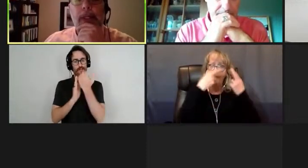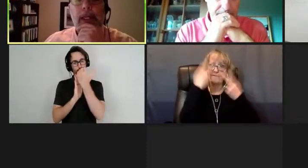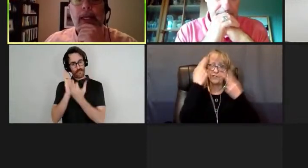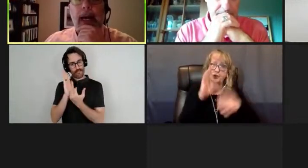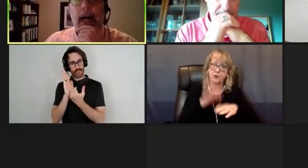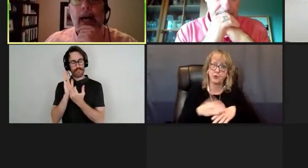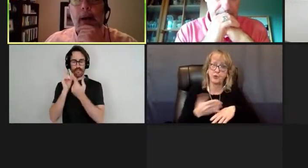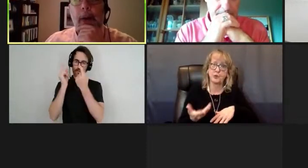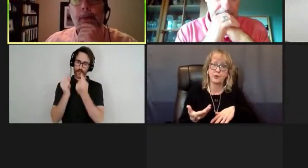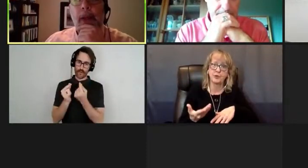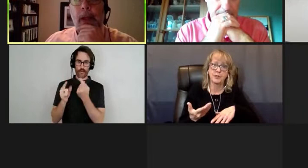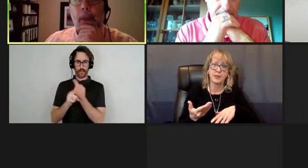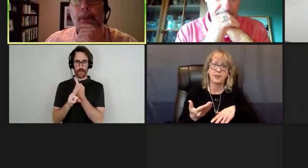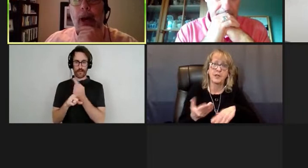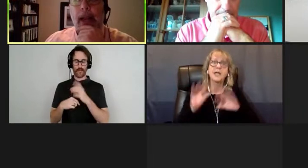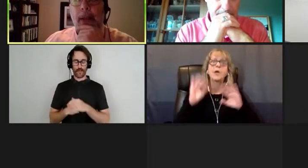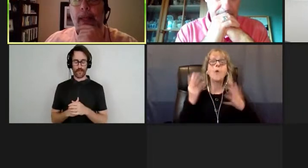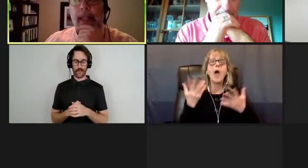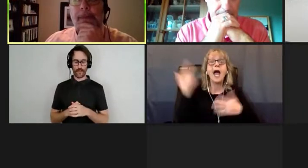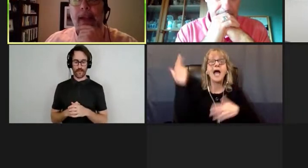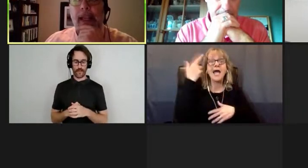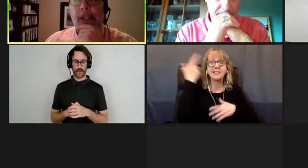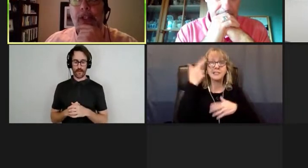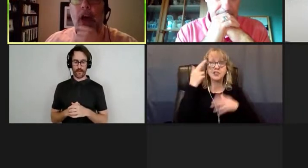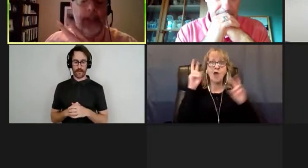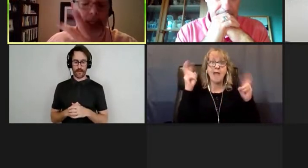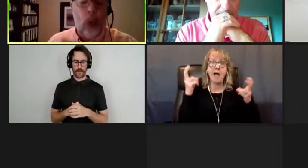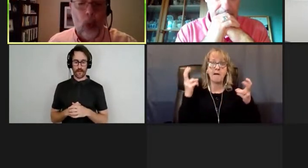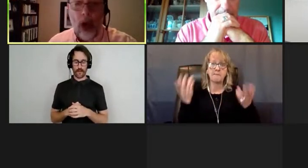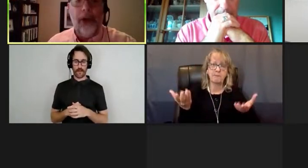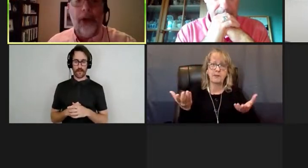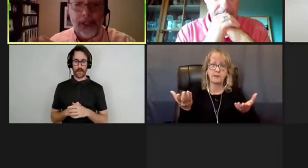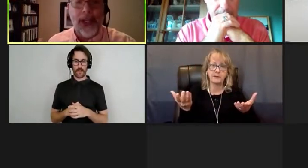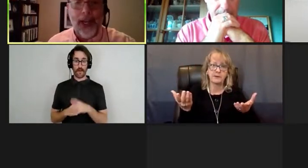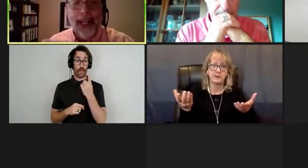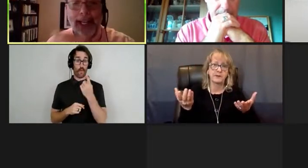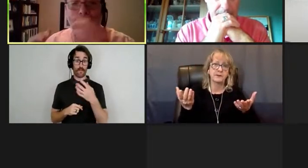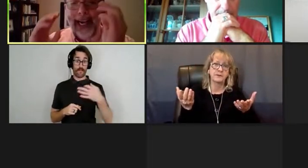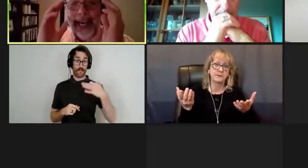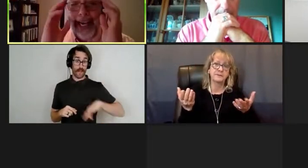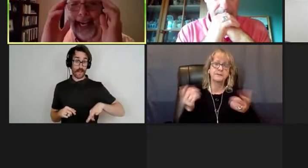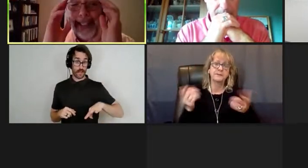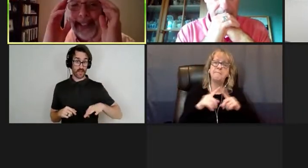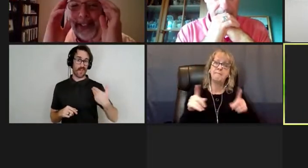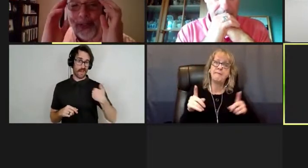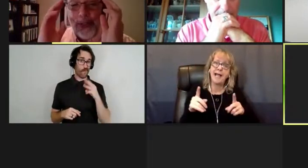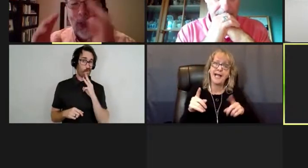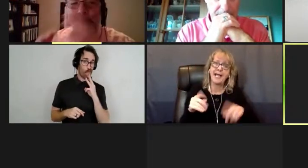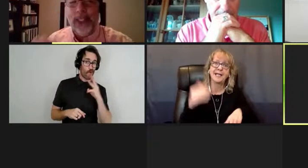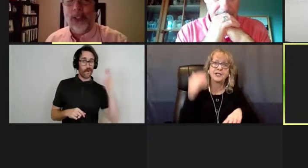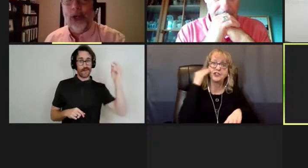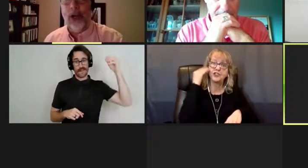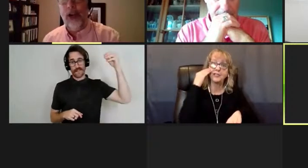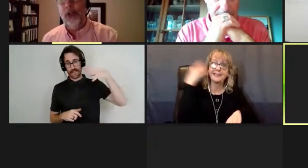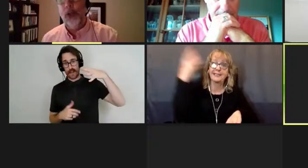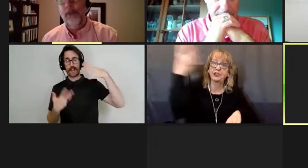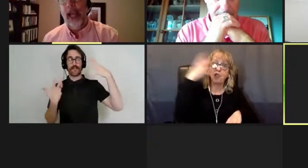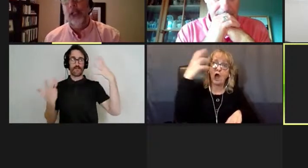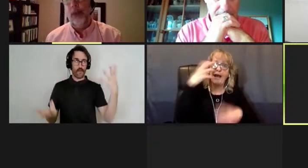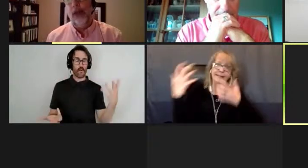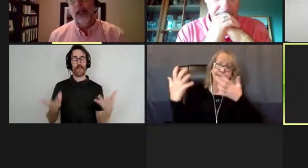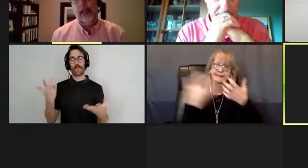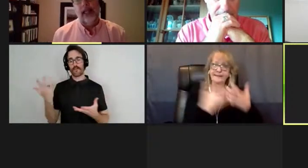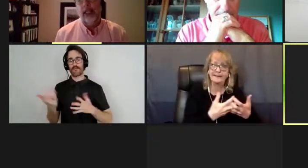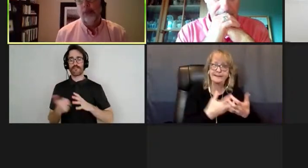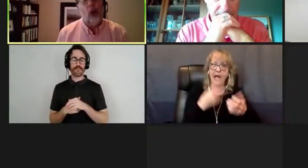reasonable. But I mean, the advantage is obviously is the water and the sun. So those things are to the advantage.